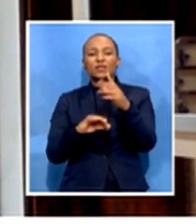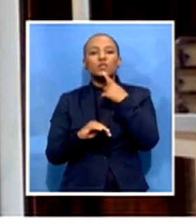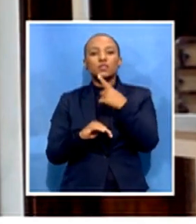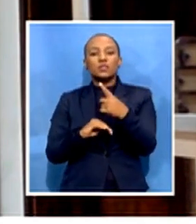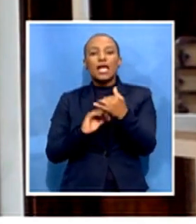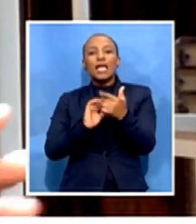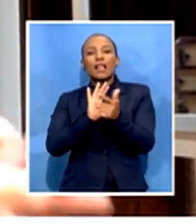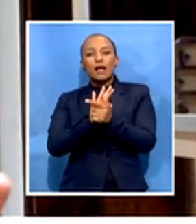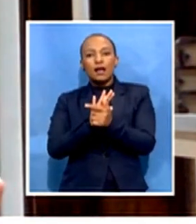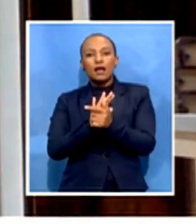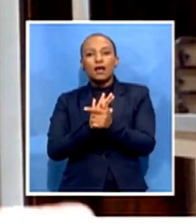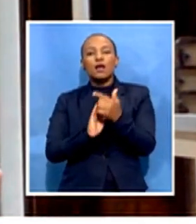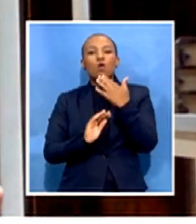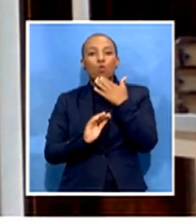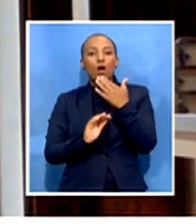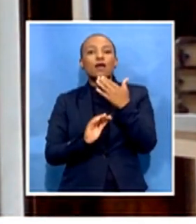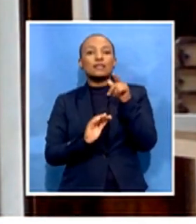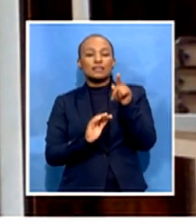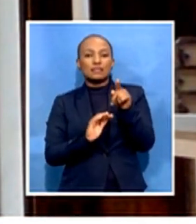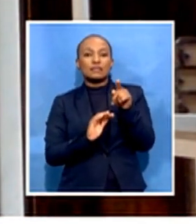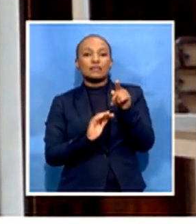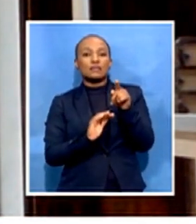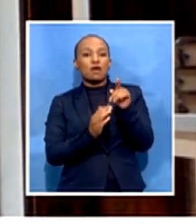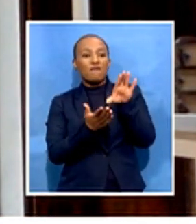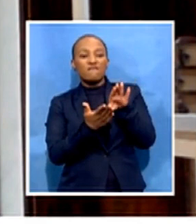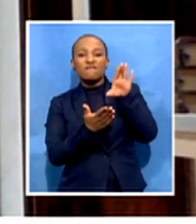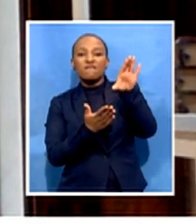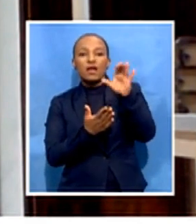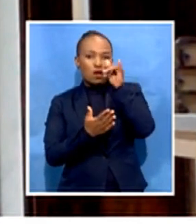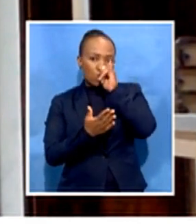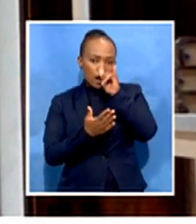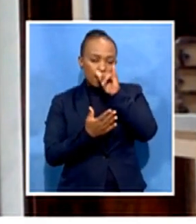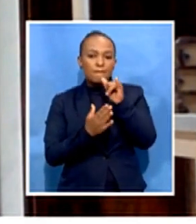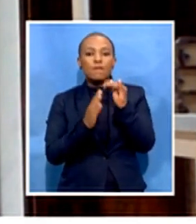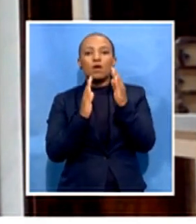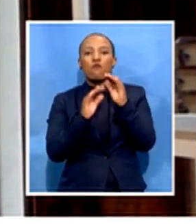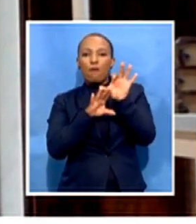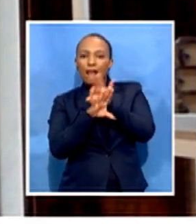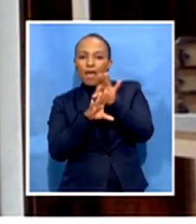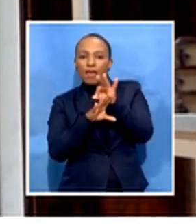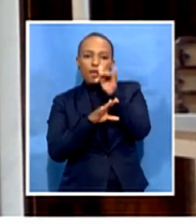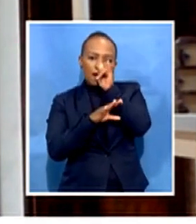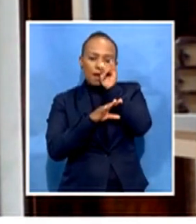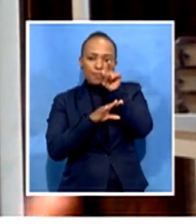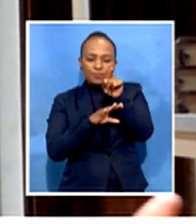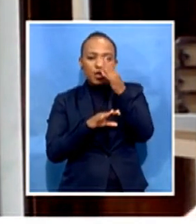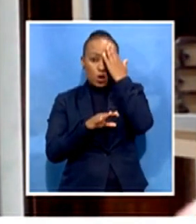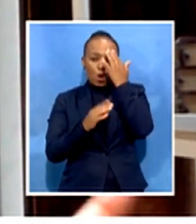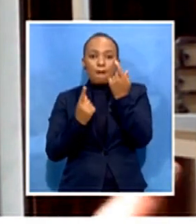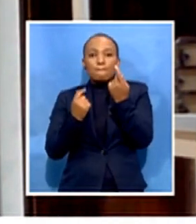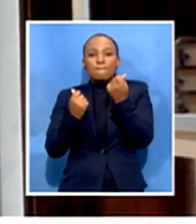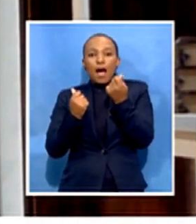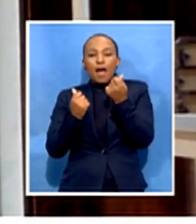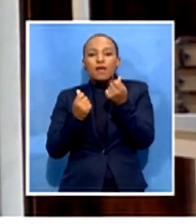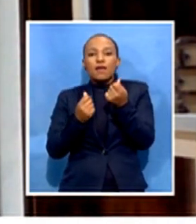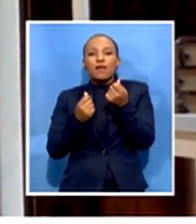goes towards funding crime, organized crime syndicates. We know that money laundering is rife. We've heard a